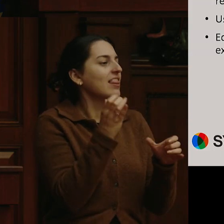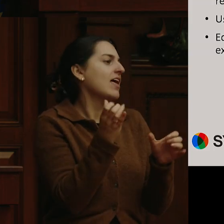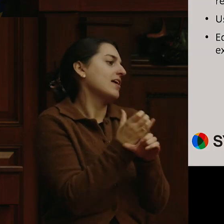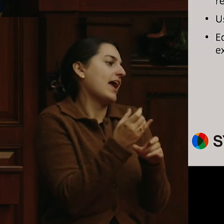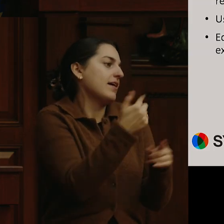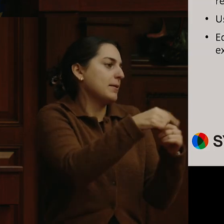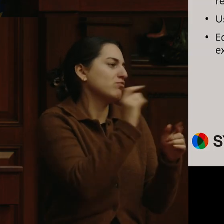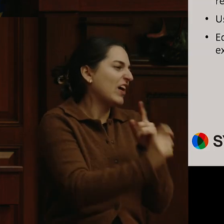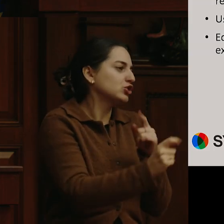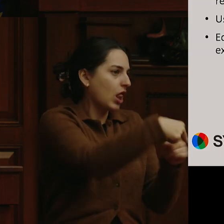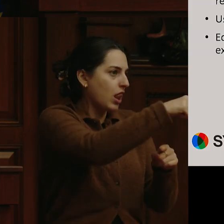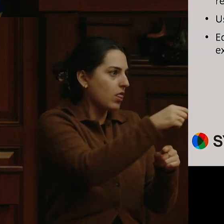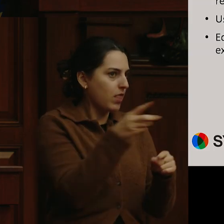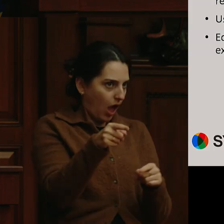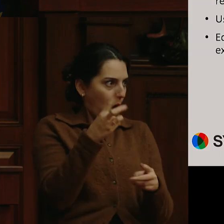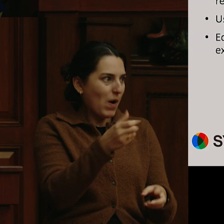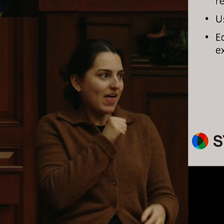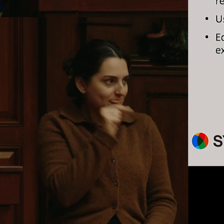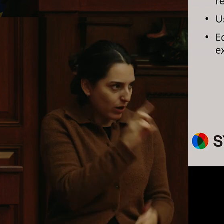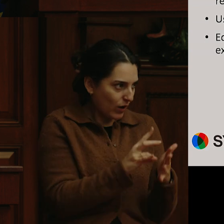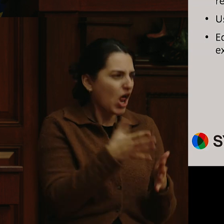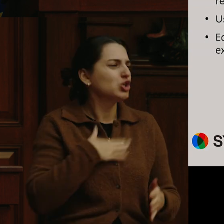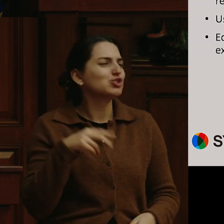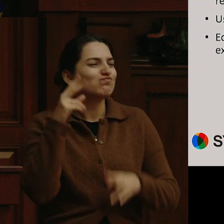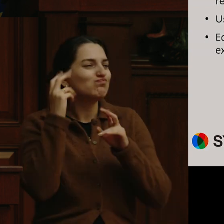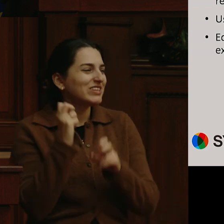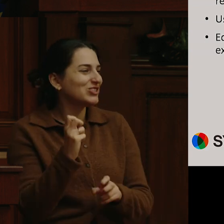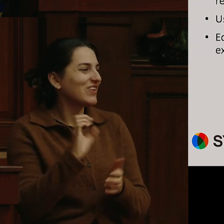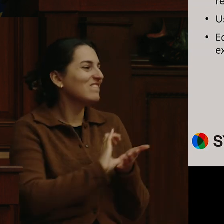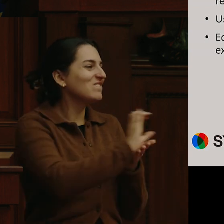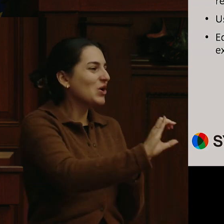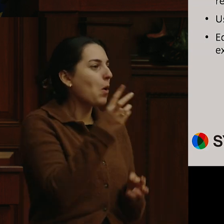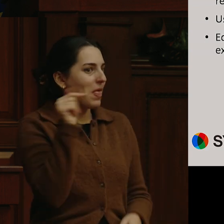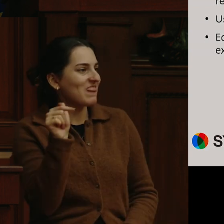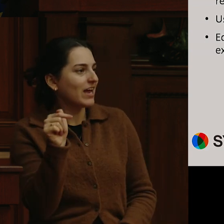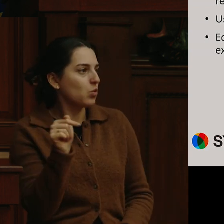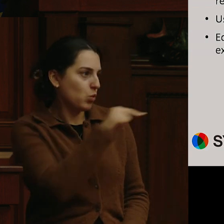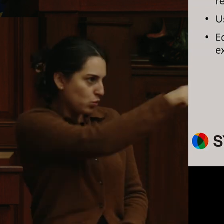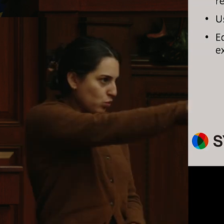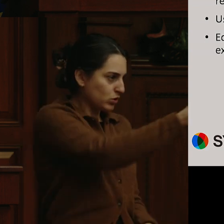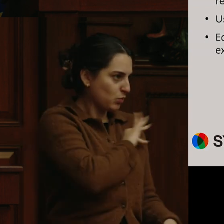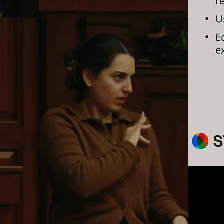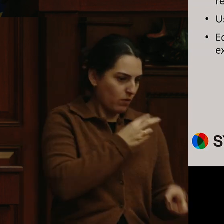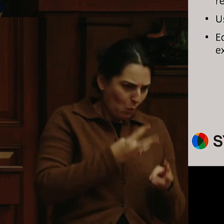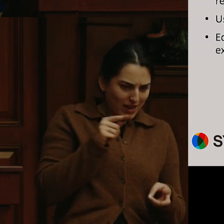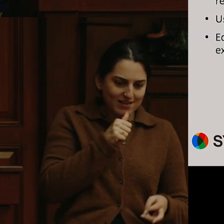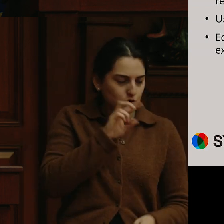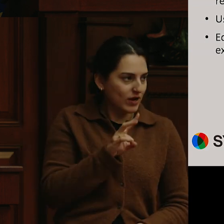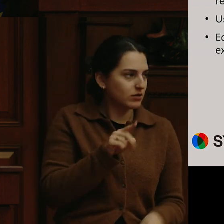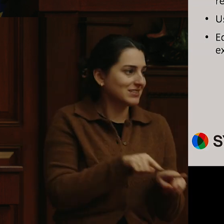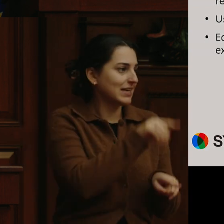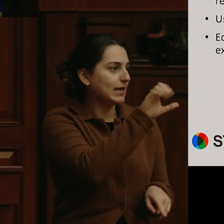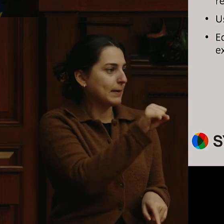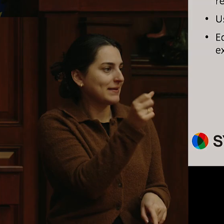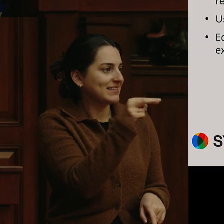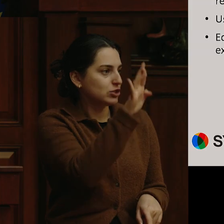treat them. So it's not just about what researchers or funders happen to be interested in. And of course, SYNERG-IE has